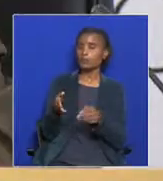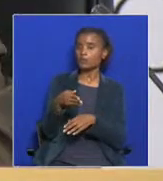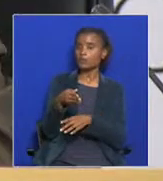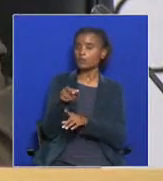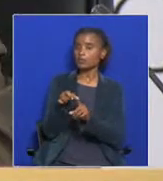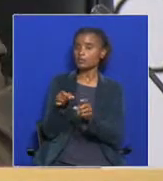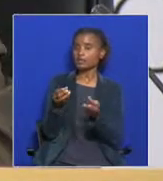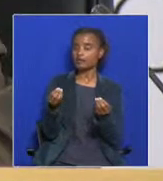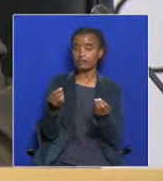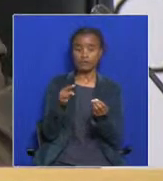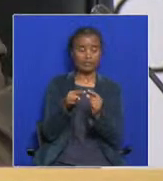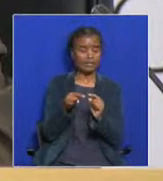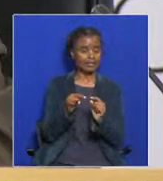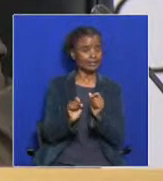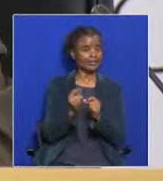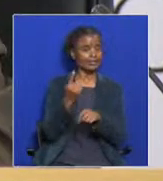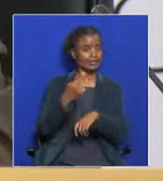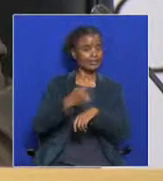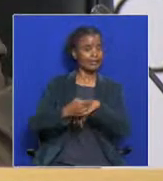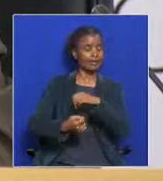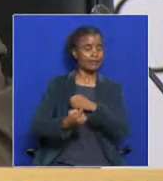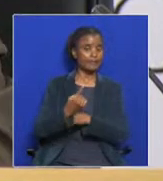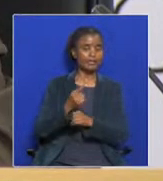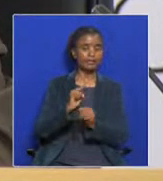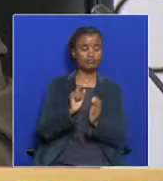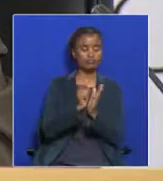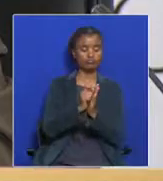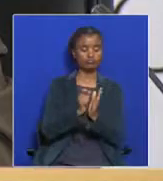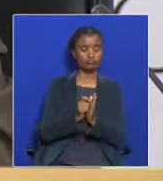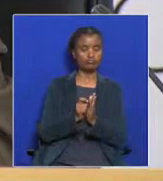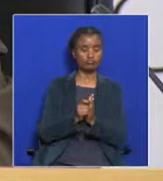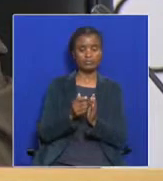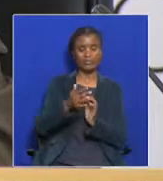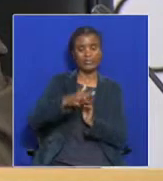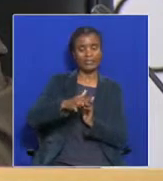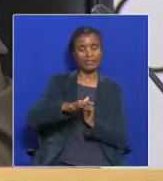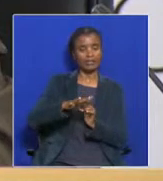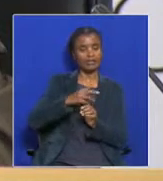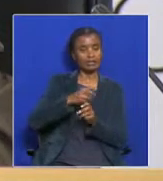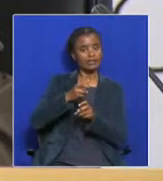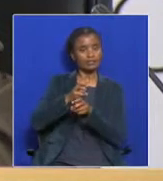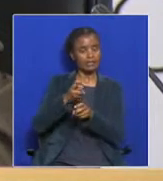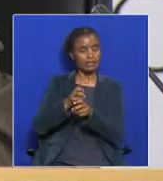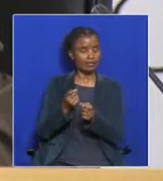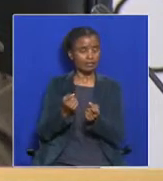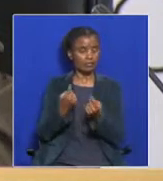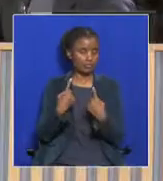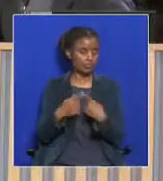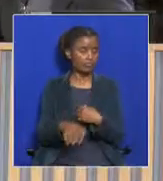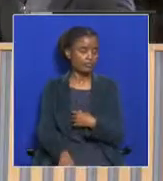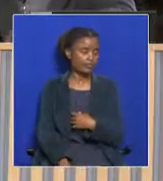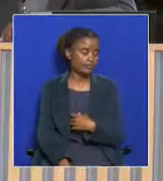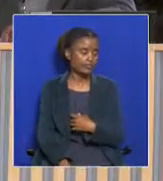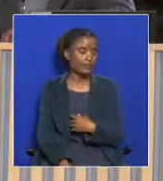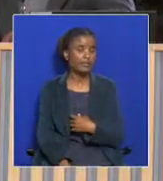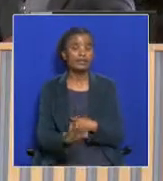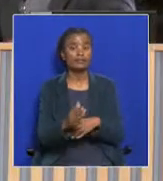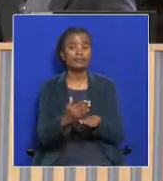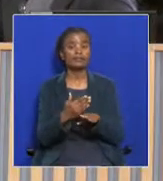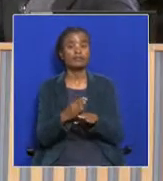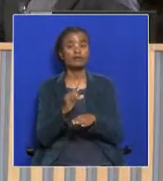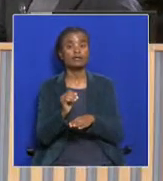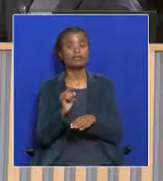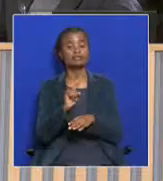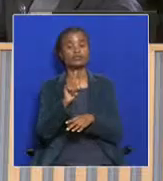was recorded. It is very poor, and it's what creates these difficulties. Before you ask your next question, Ms. Sillo, may